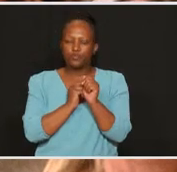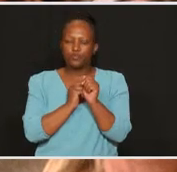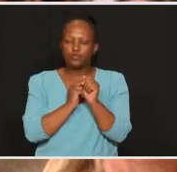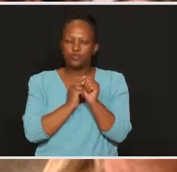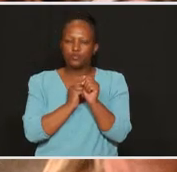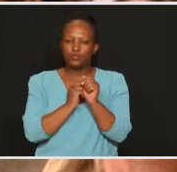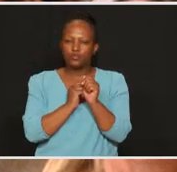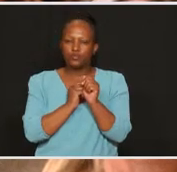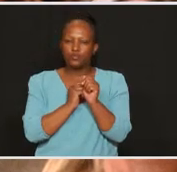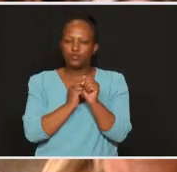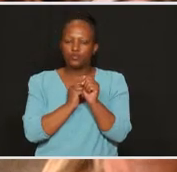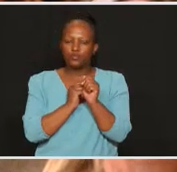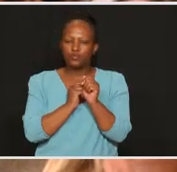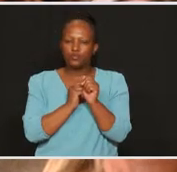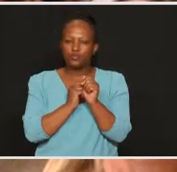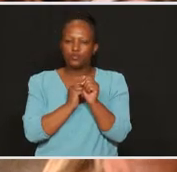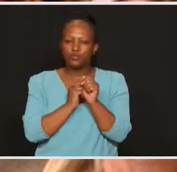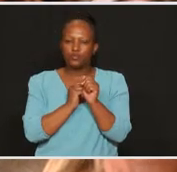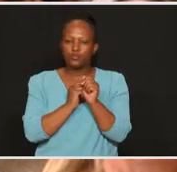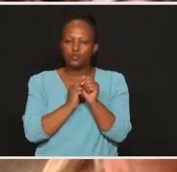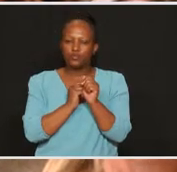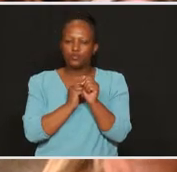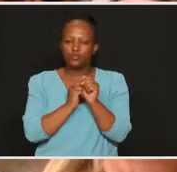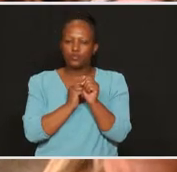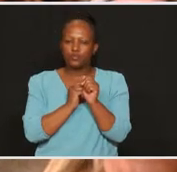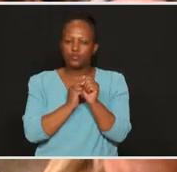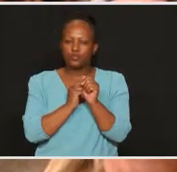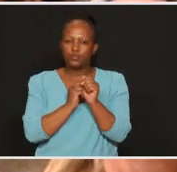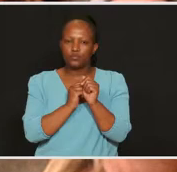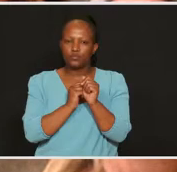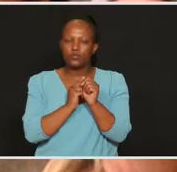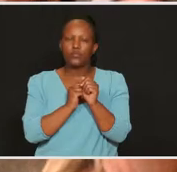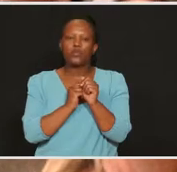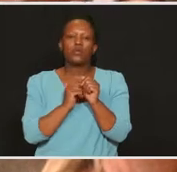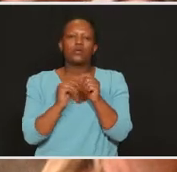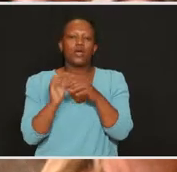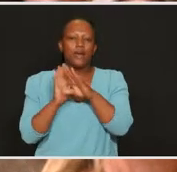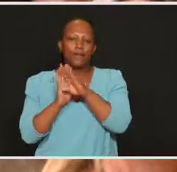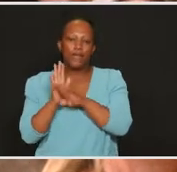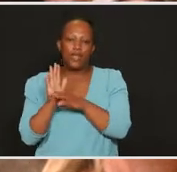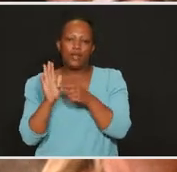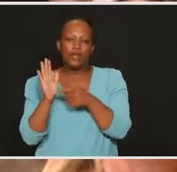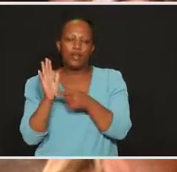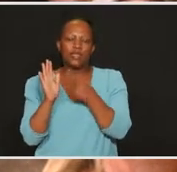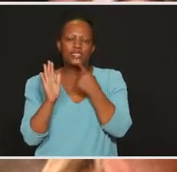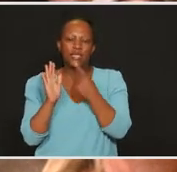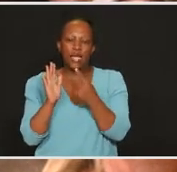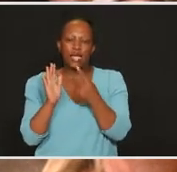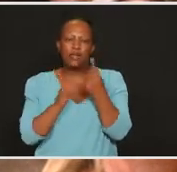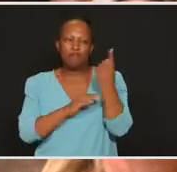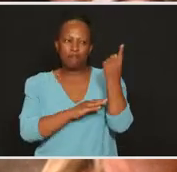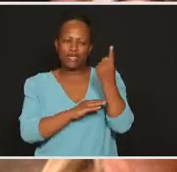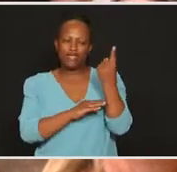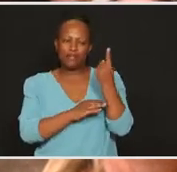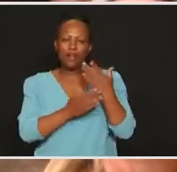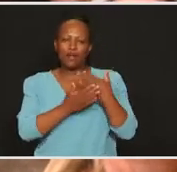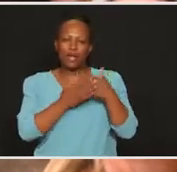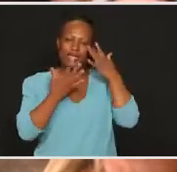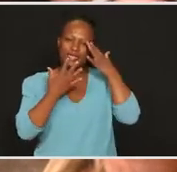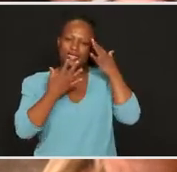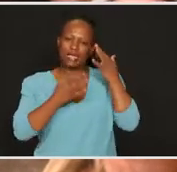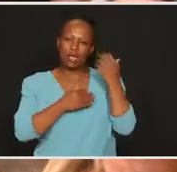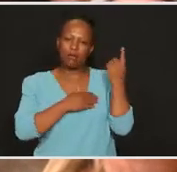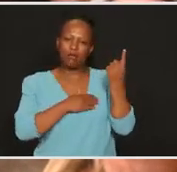proposed that the discretion is left to the principal and SCP and the community around it I want to propose